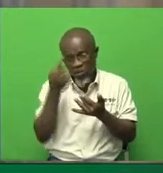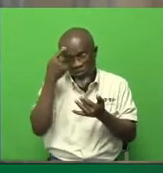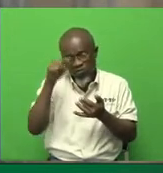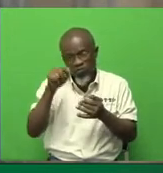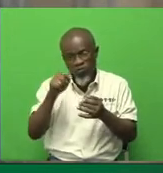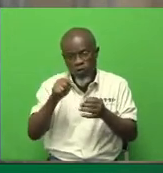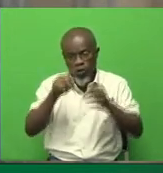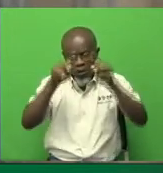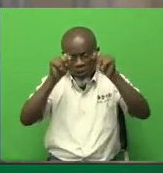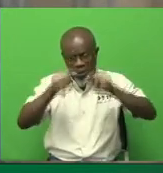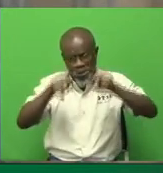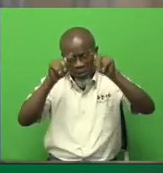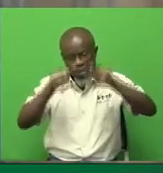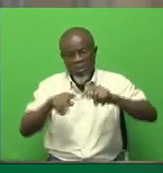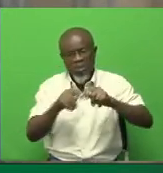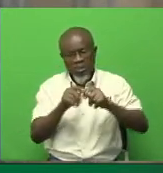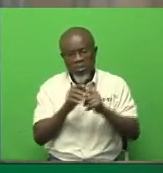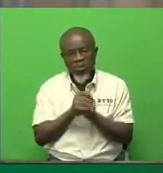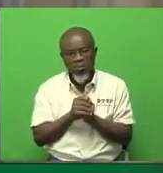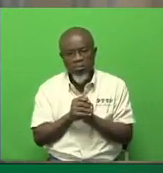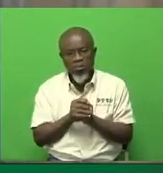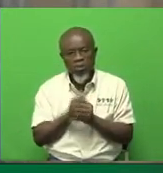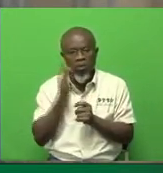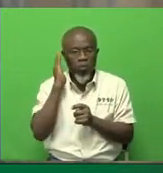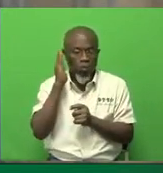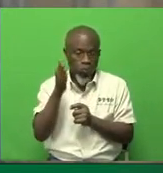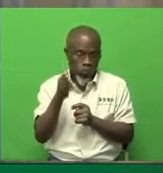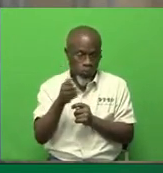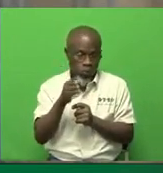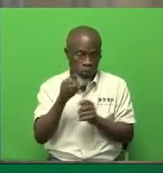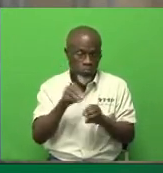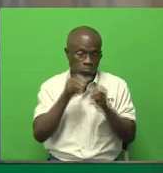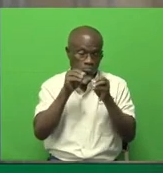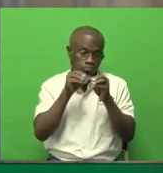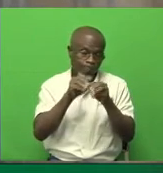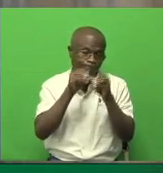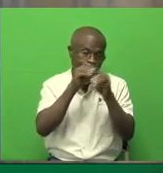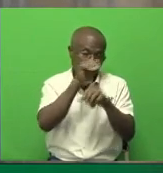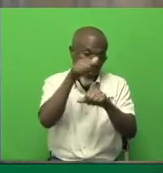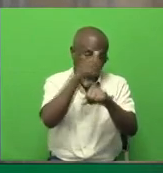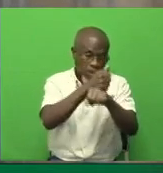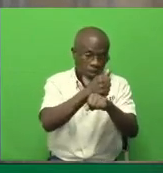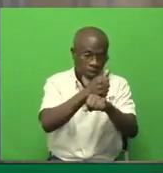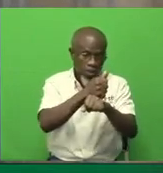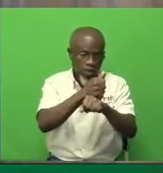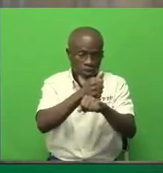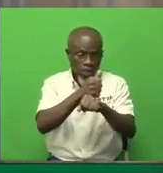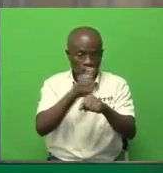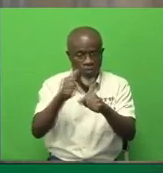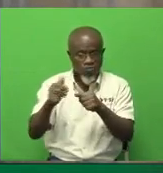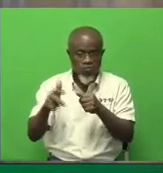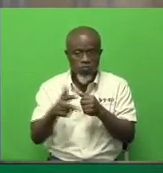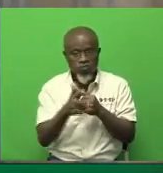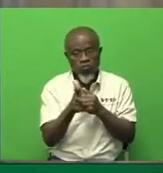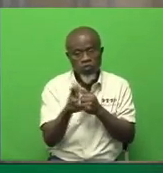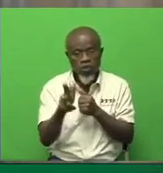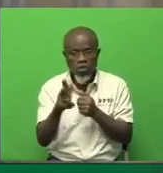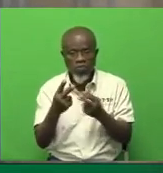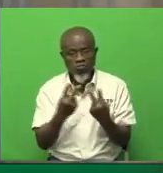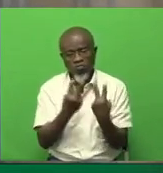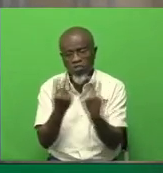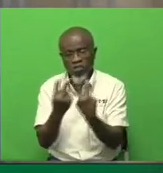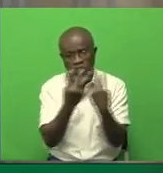we will introduce a Mobile Diagnostic unit with MRI City to ease the backlog and improve